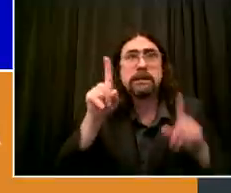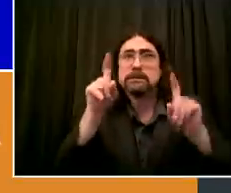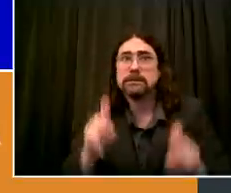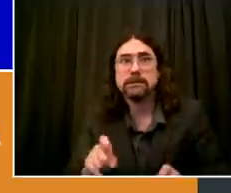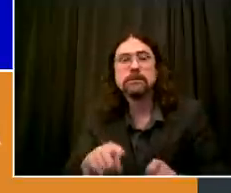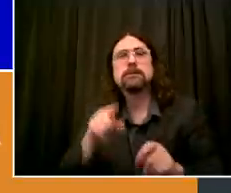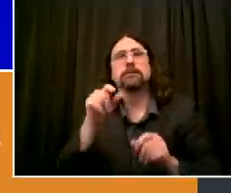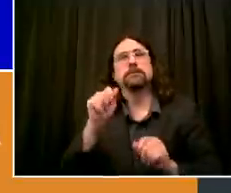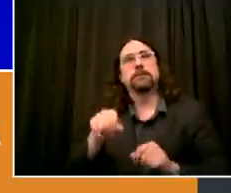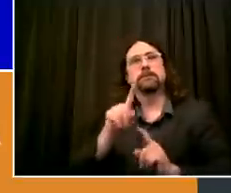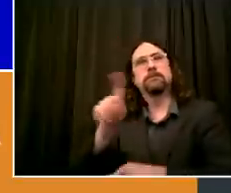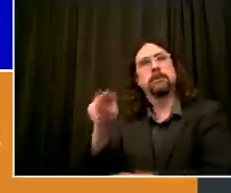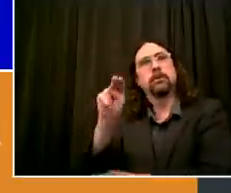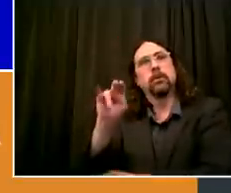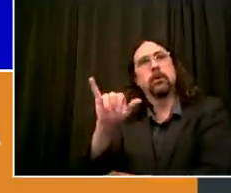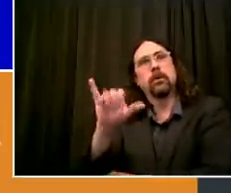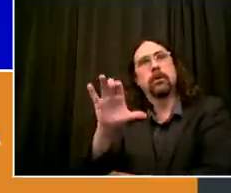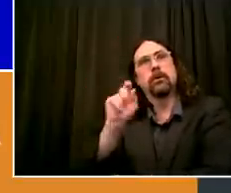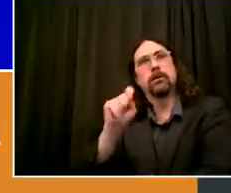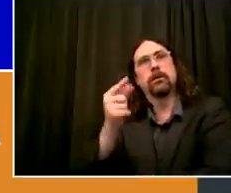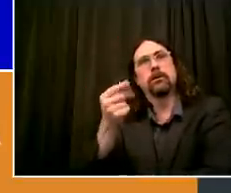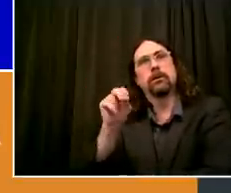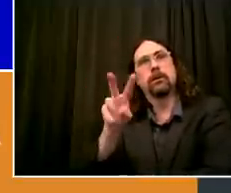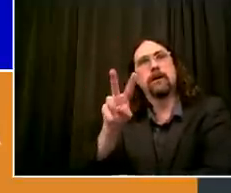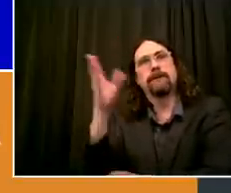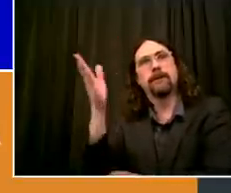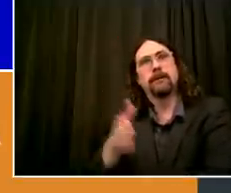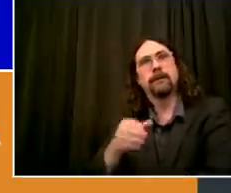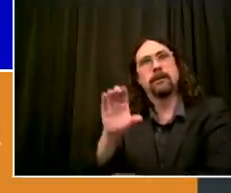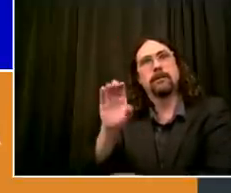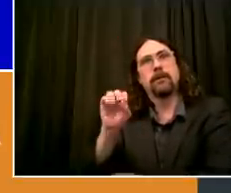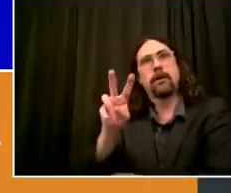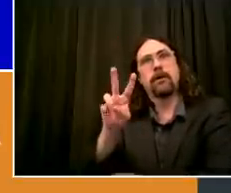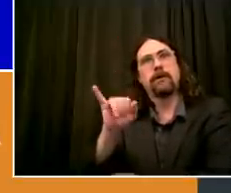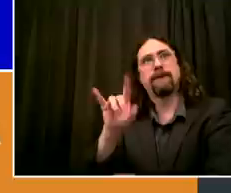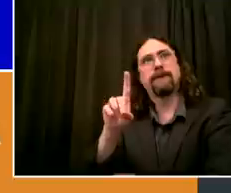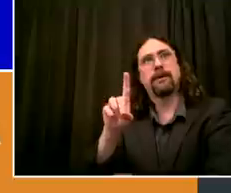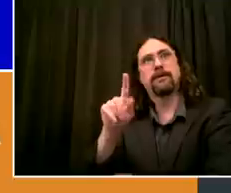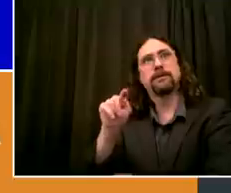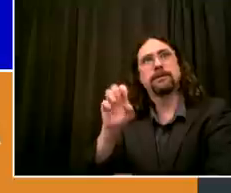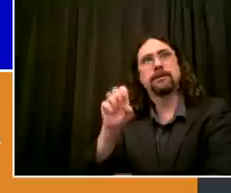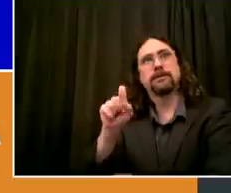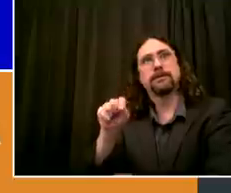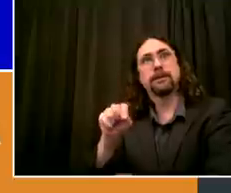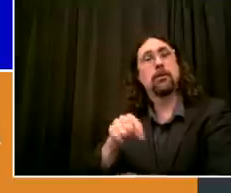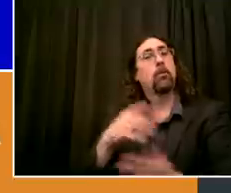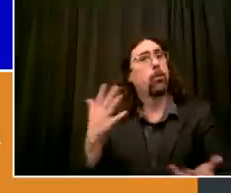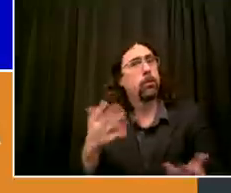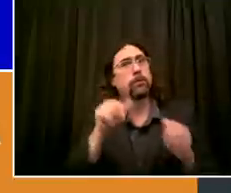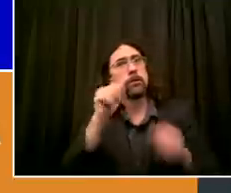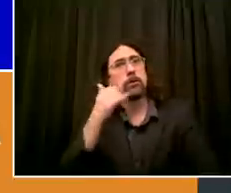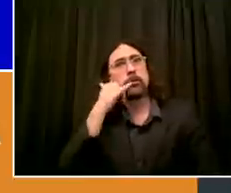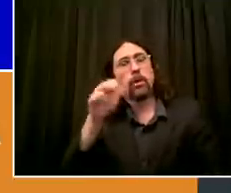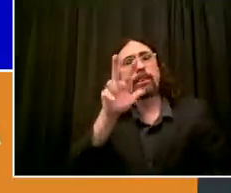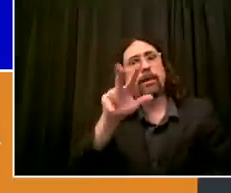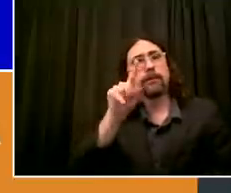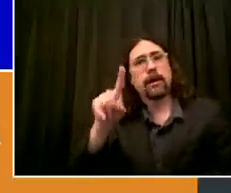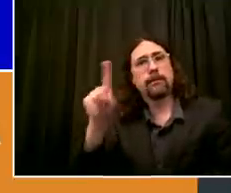nyc.gov/COVID test, or you can call 311. We now have over 180 sites, and that will be growing rapidly as we move